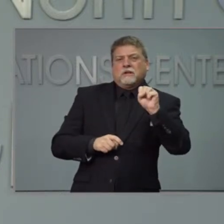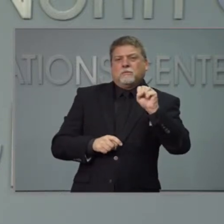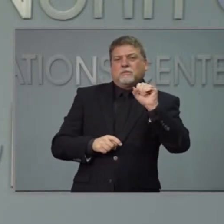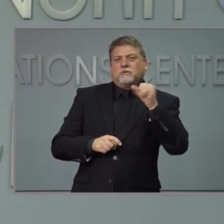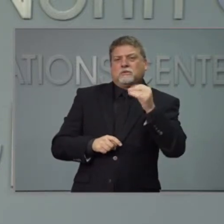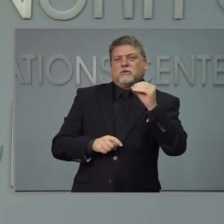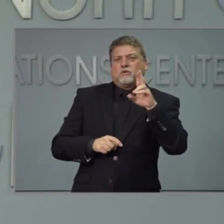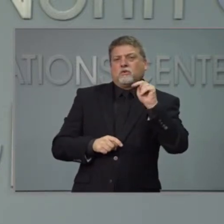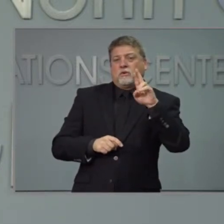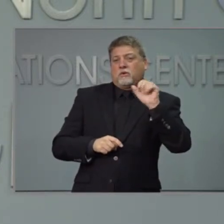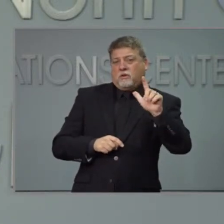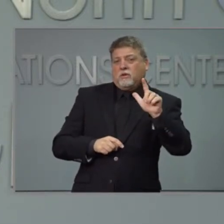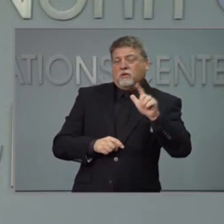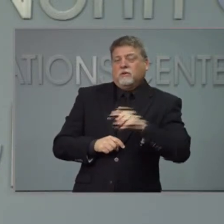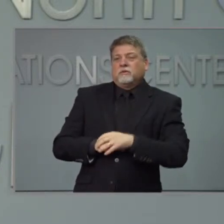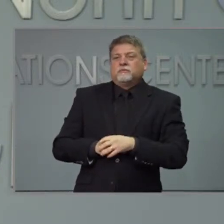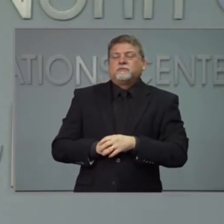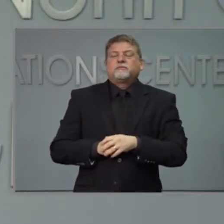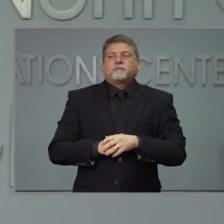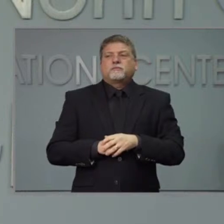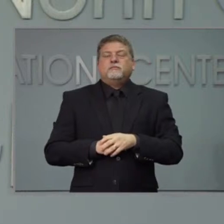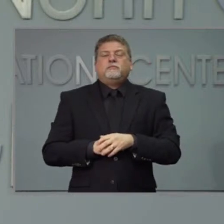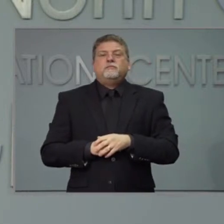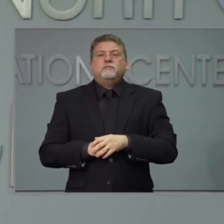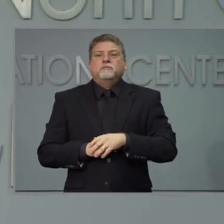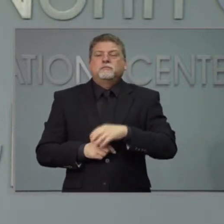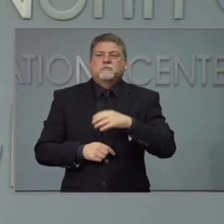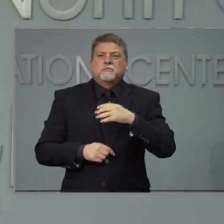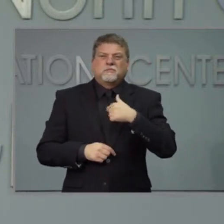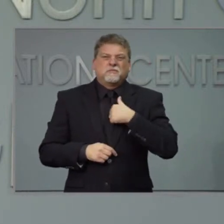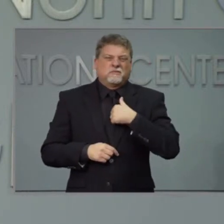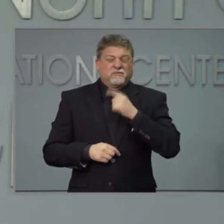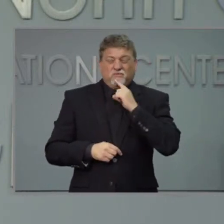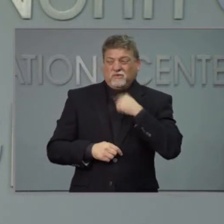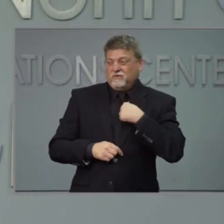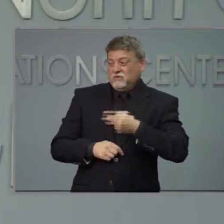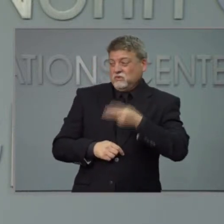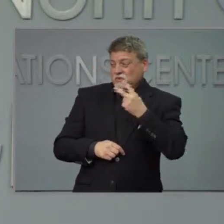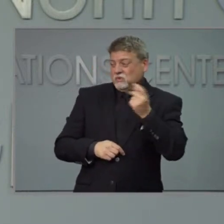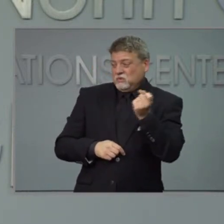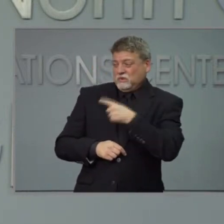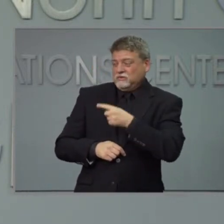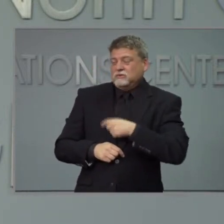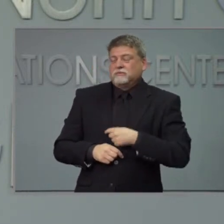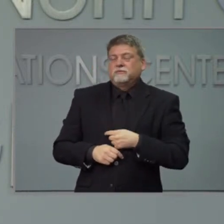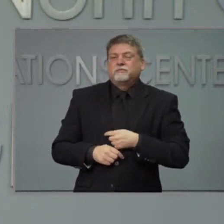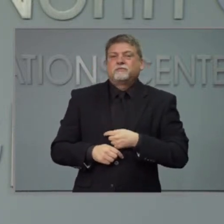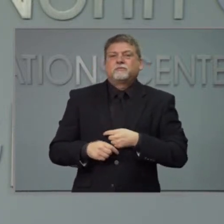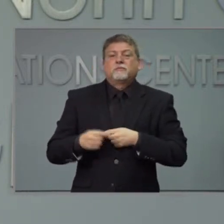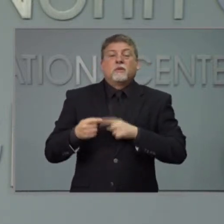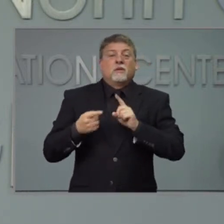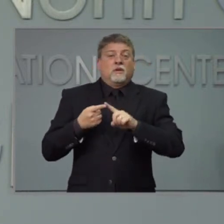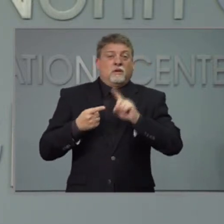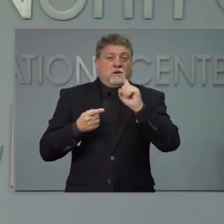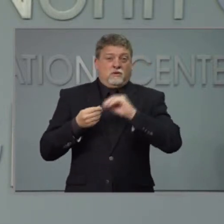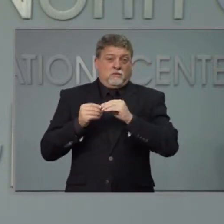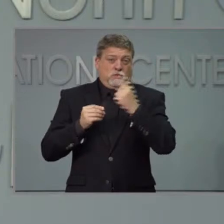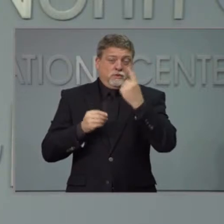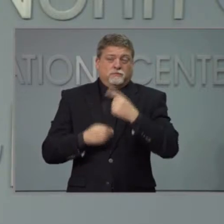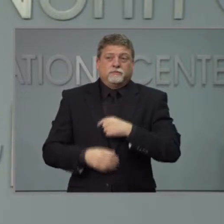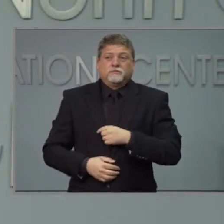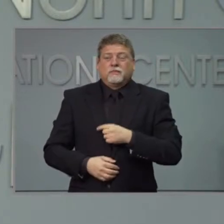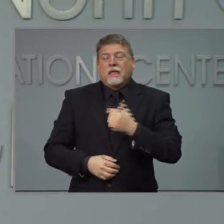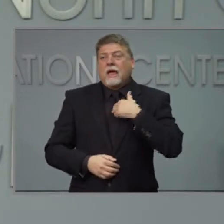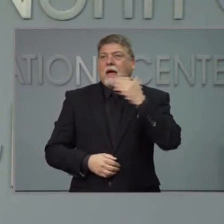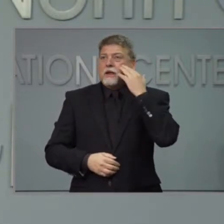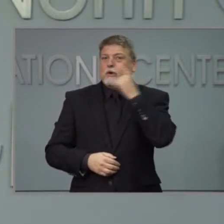Yes, Governor, this is Richard Craver with the Winston-Salem Journal. I had a couple of questions. One, I know that you had hoped around the end of